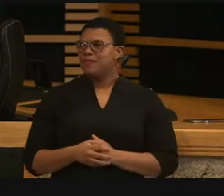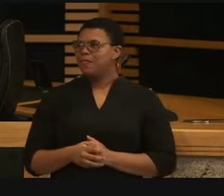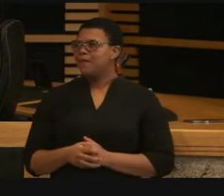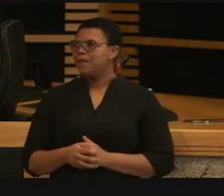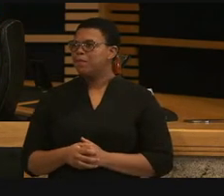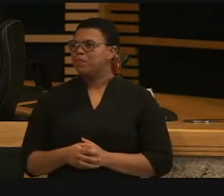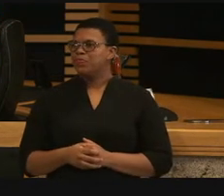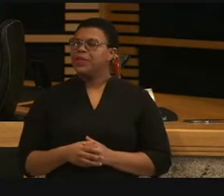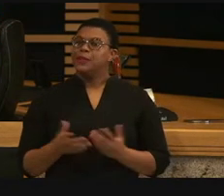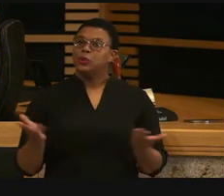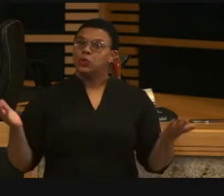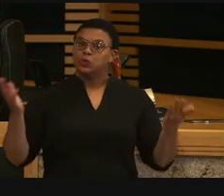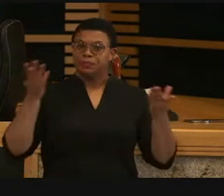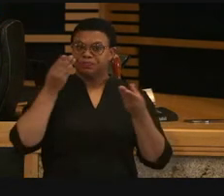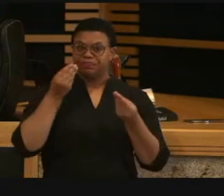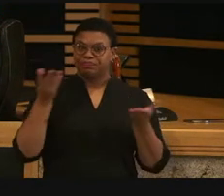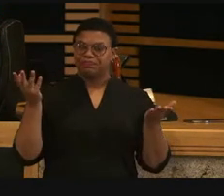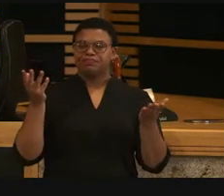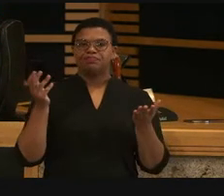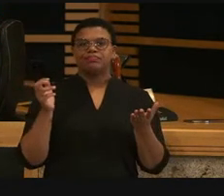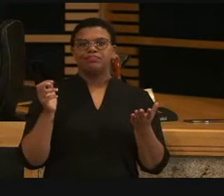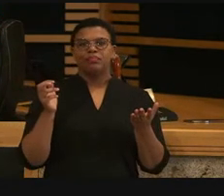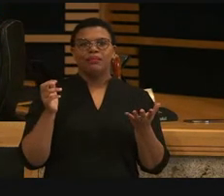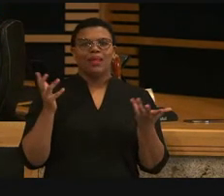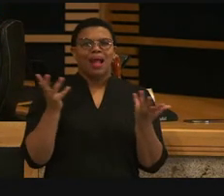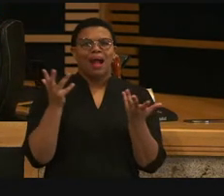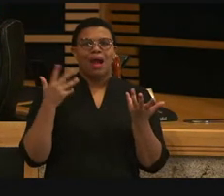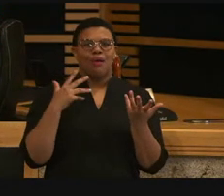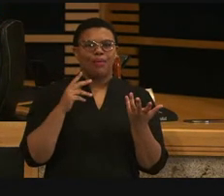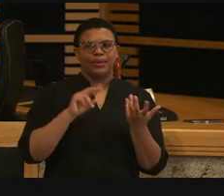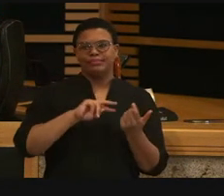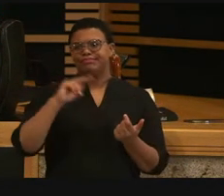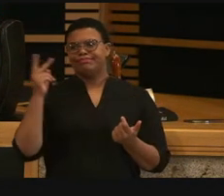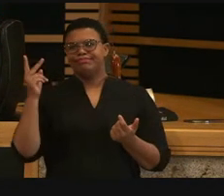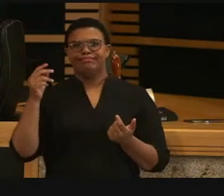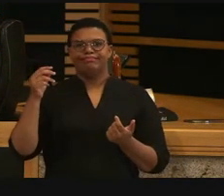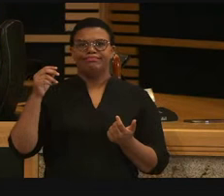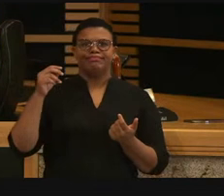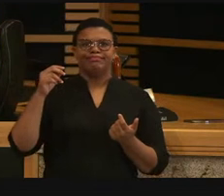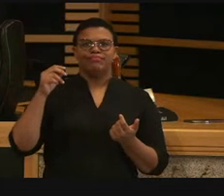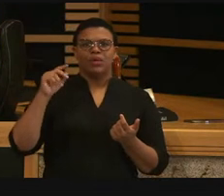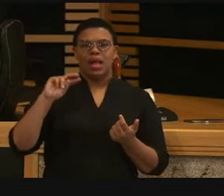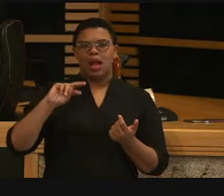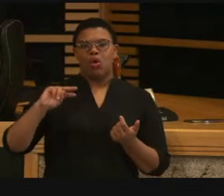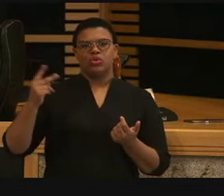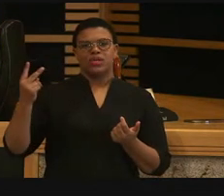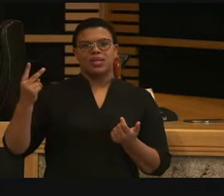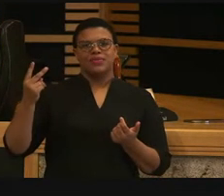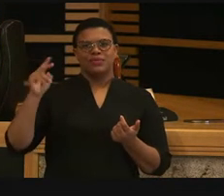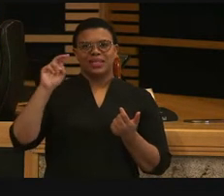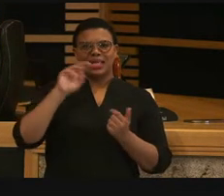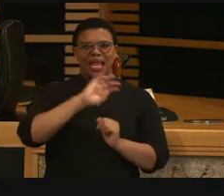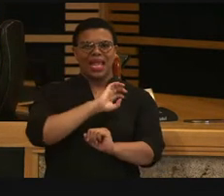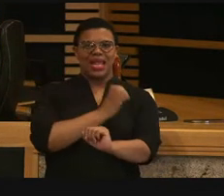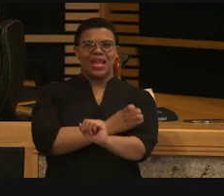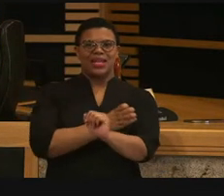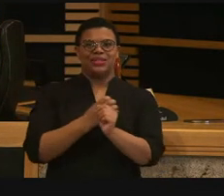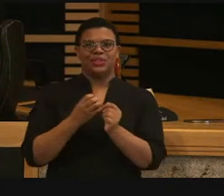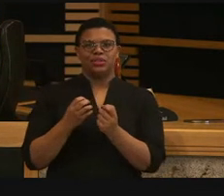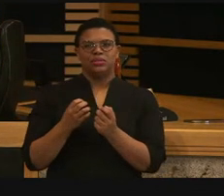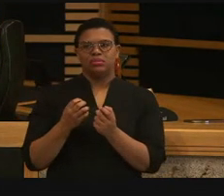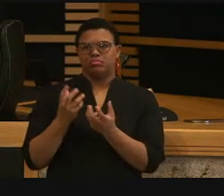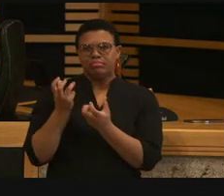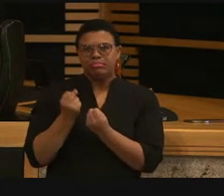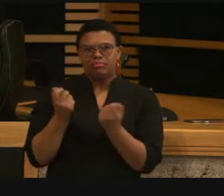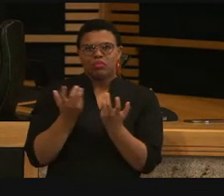Therefore, resolve in promotion of alternative energy sources, urge government to ensure that mineral